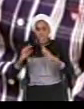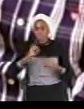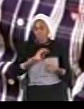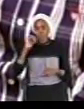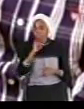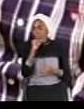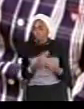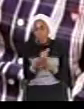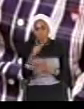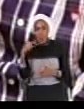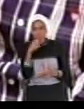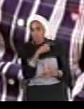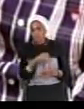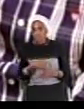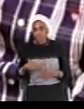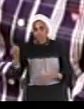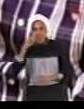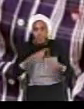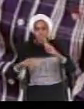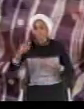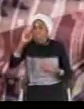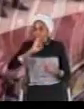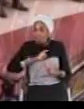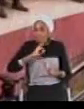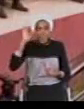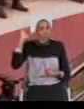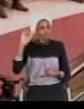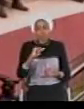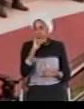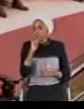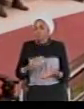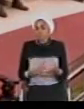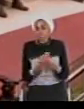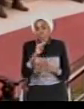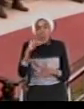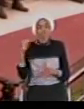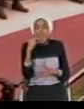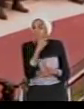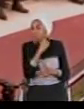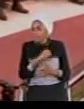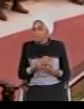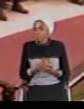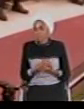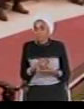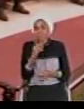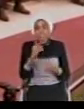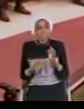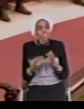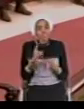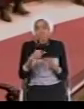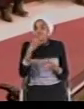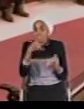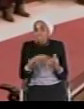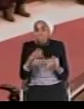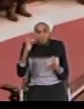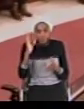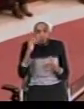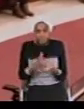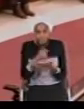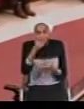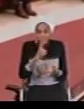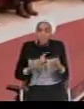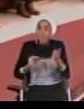lie. I will not believe a lie. If you say it, God will help you.